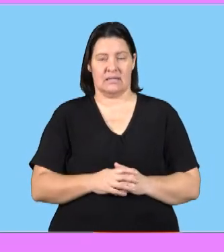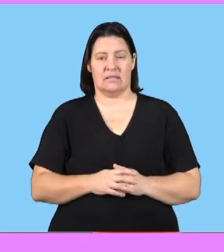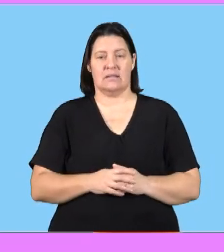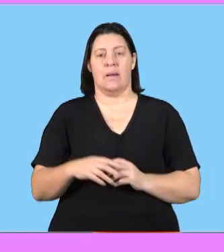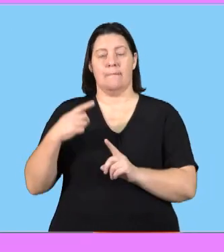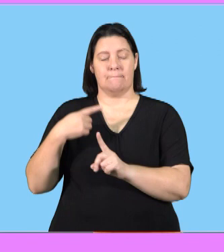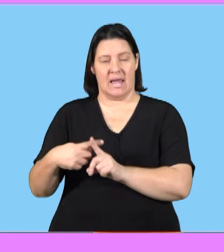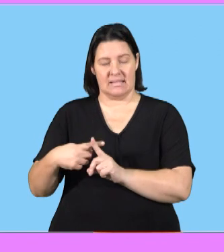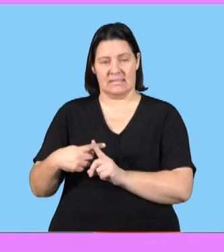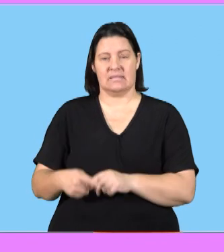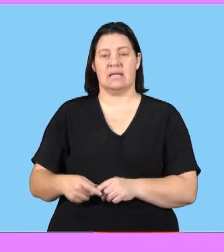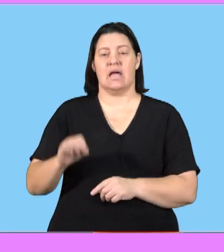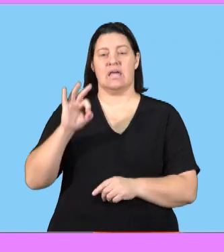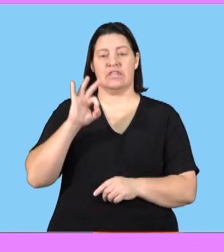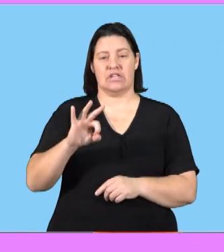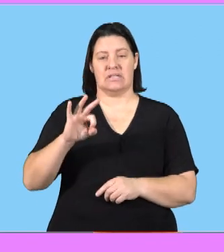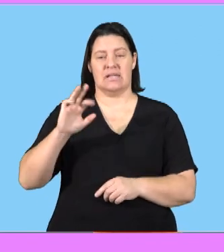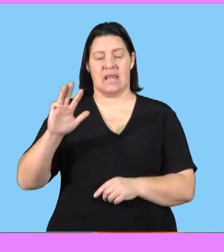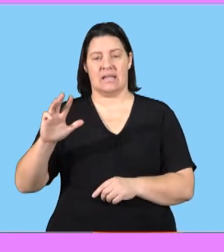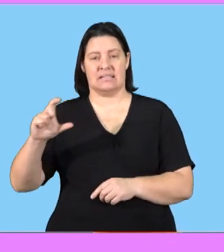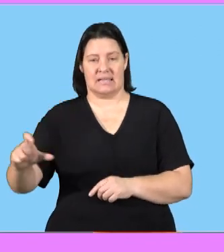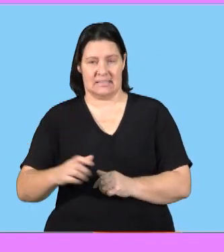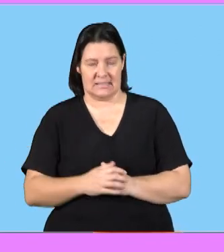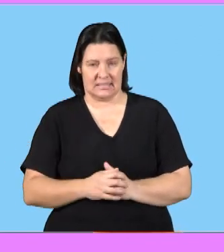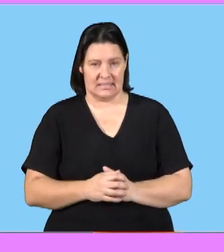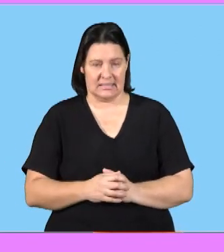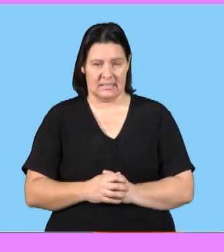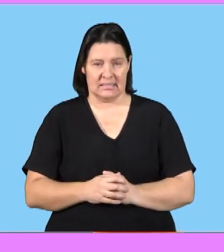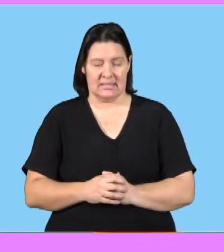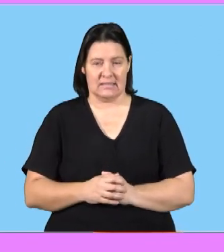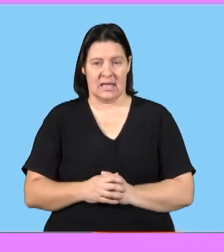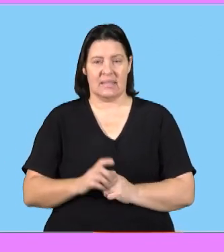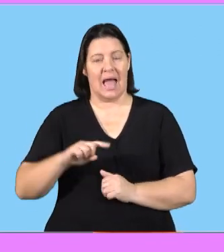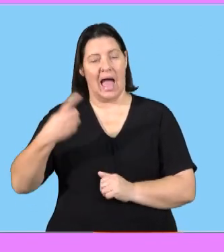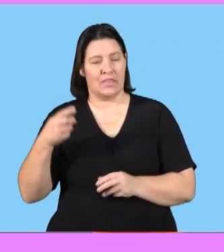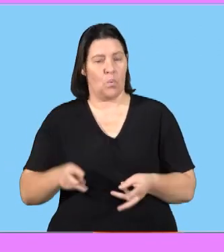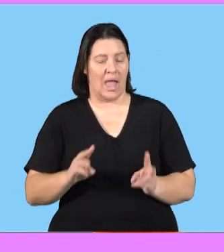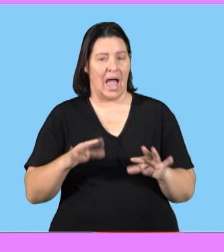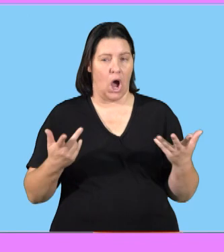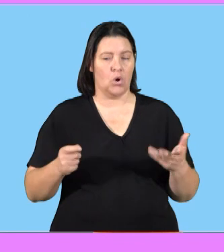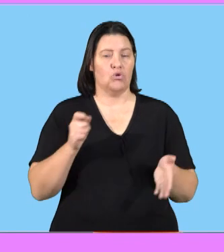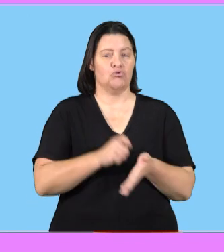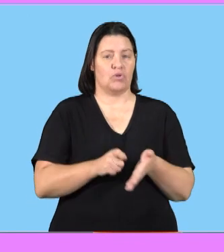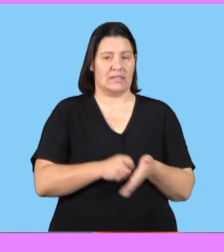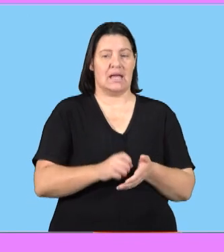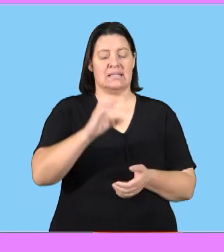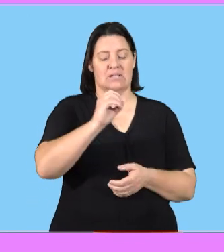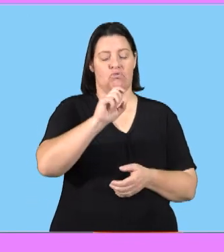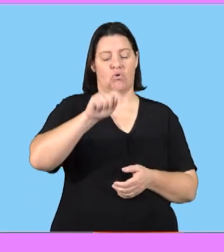Rand plus 39 cents. So I hope you know that the other way of writing 39 cents is to